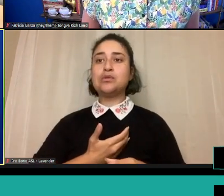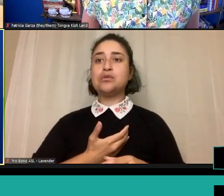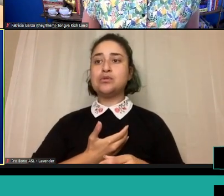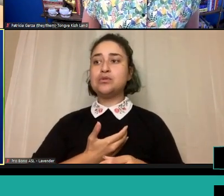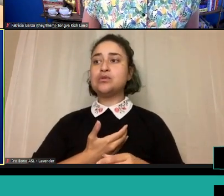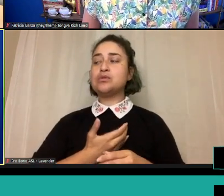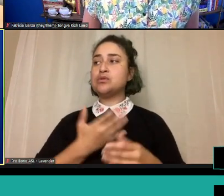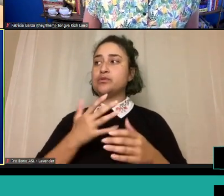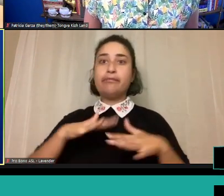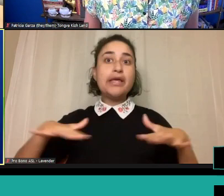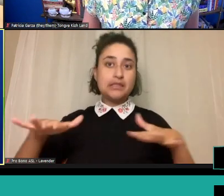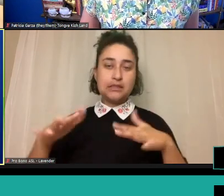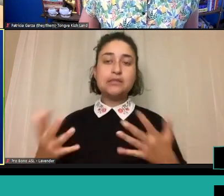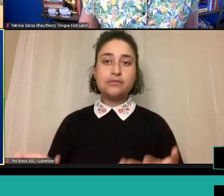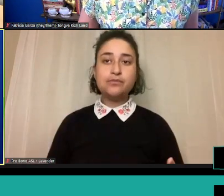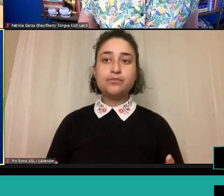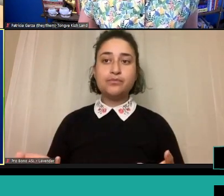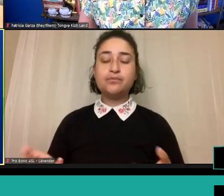into our space?